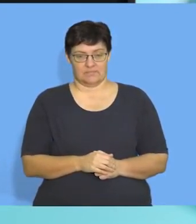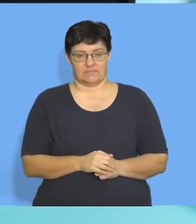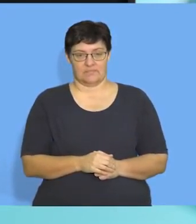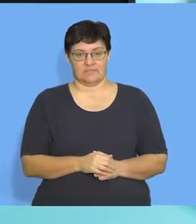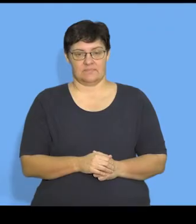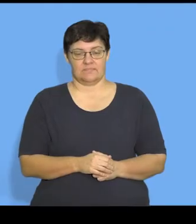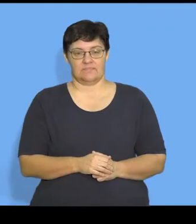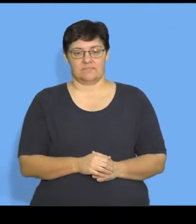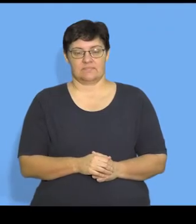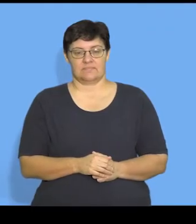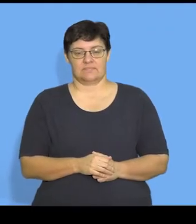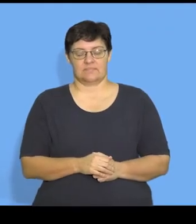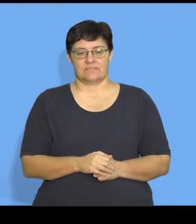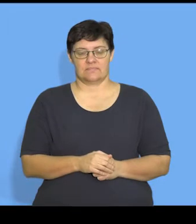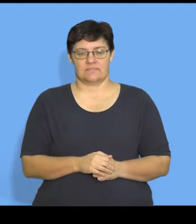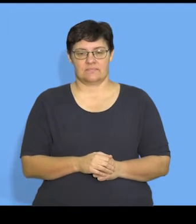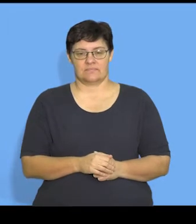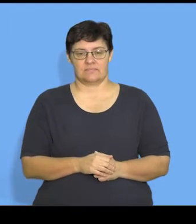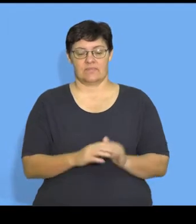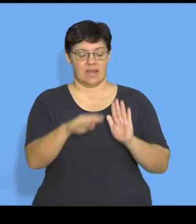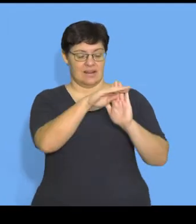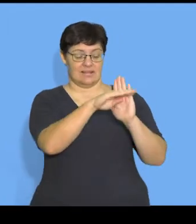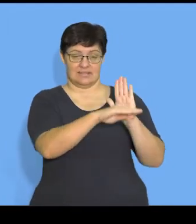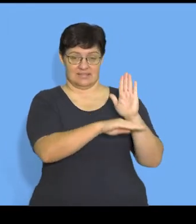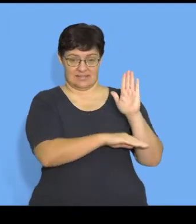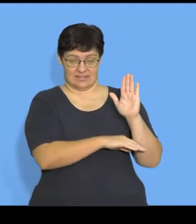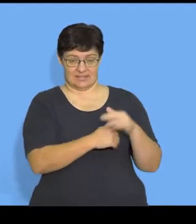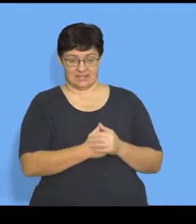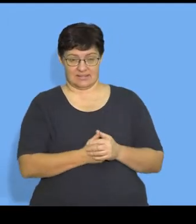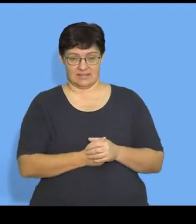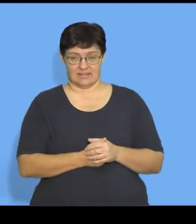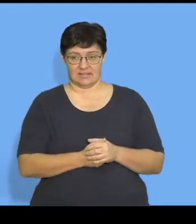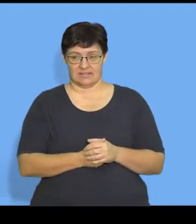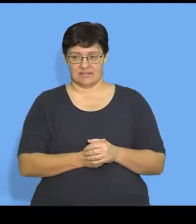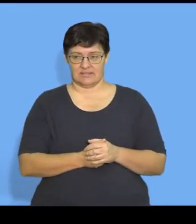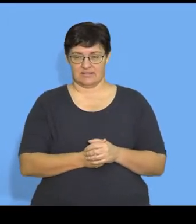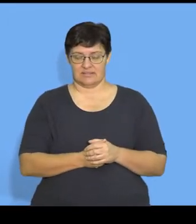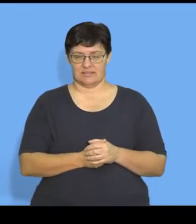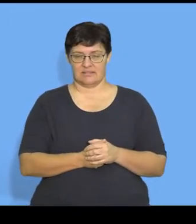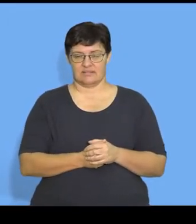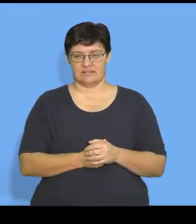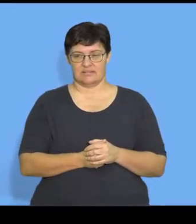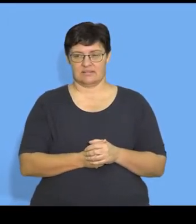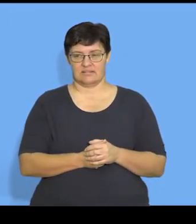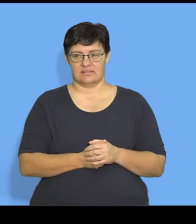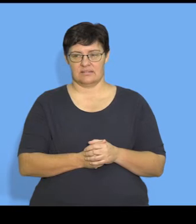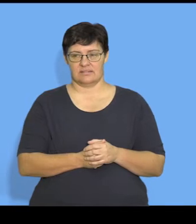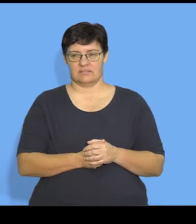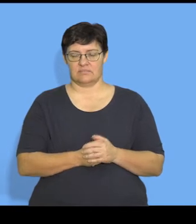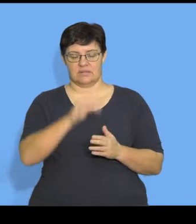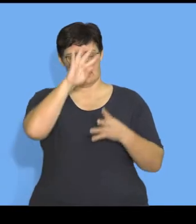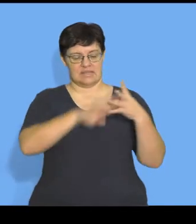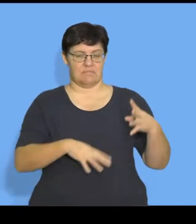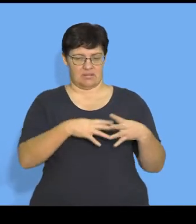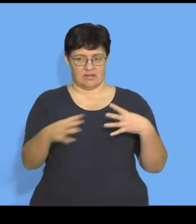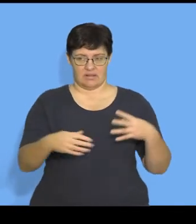we go. Here's our list again. I'm going to make one side, I'm going to do it as a table. So